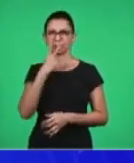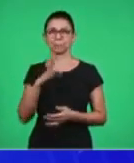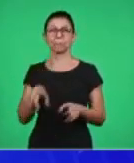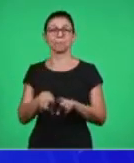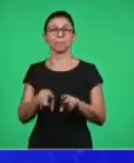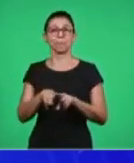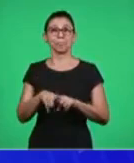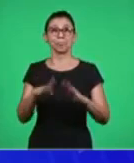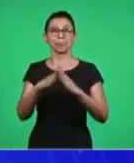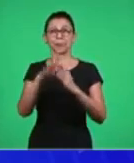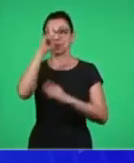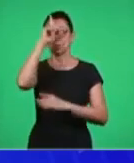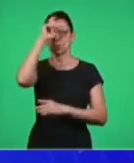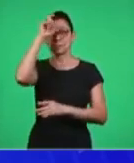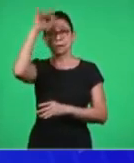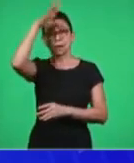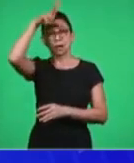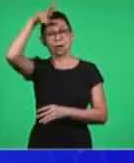the